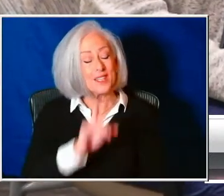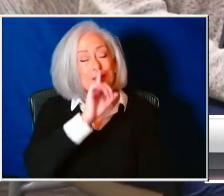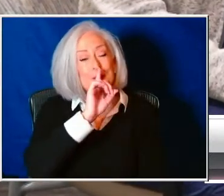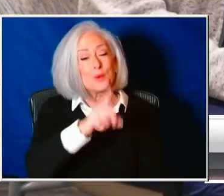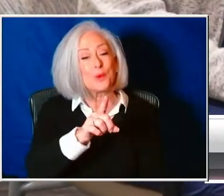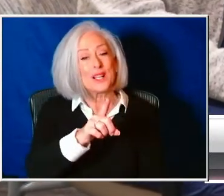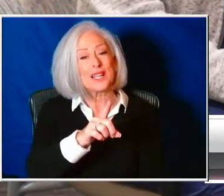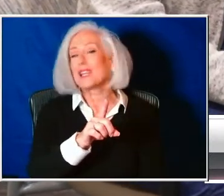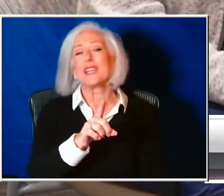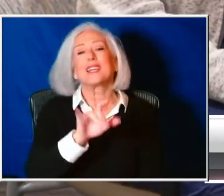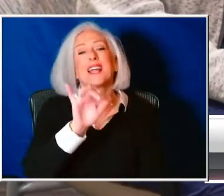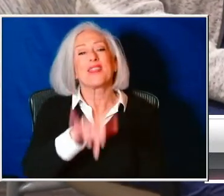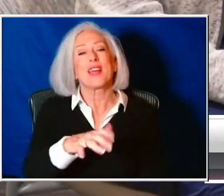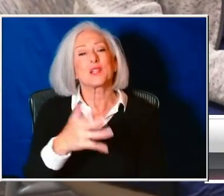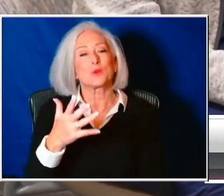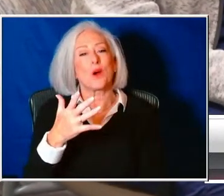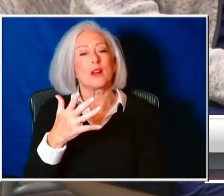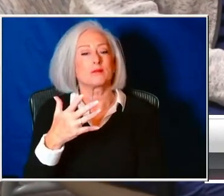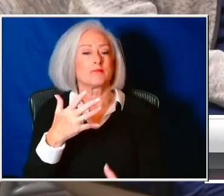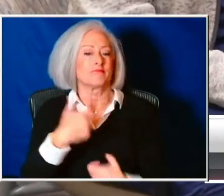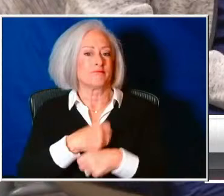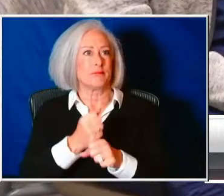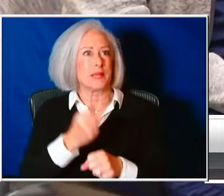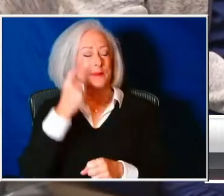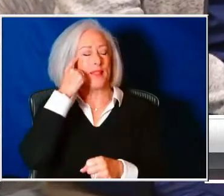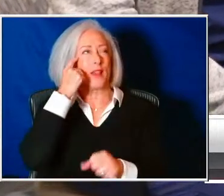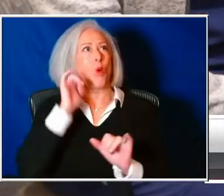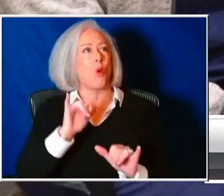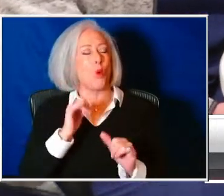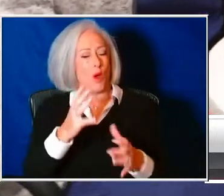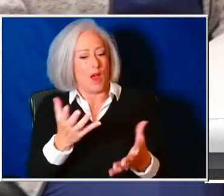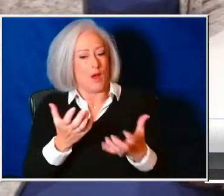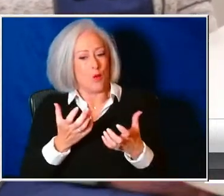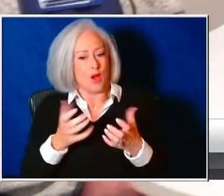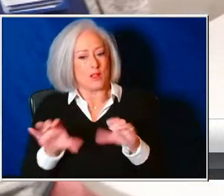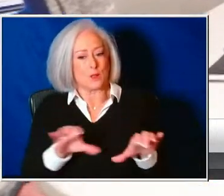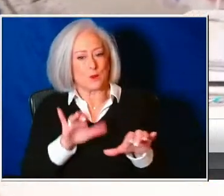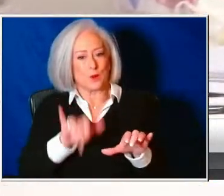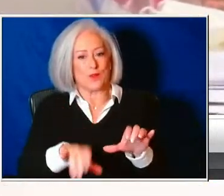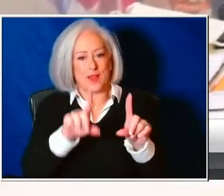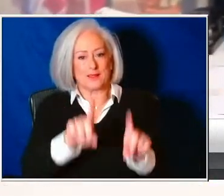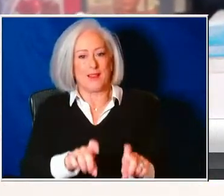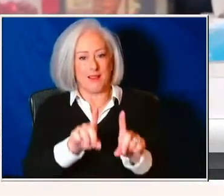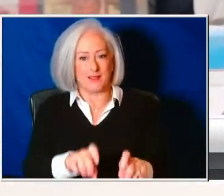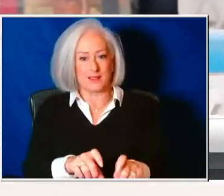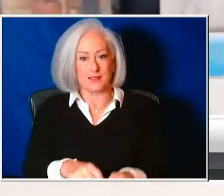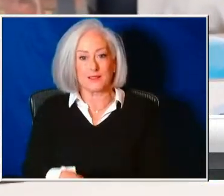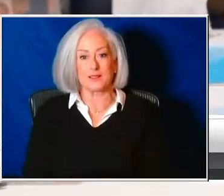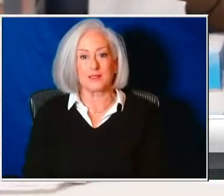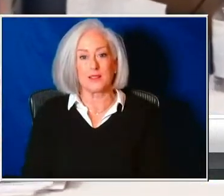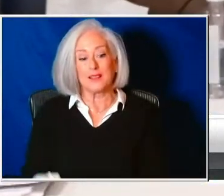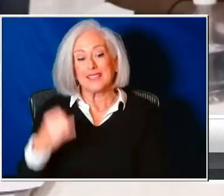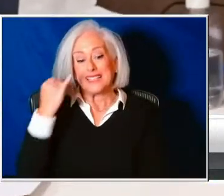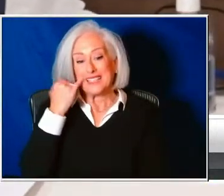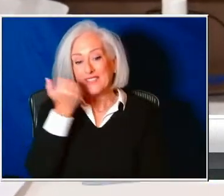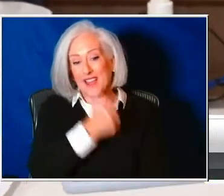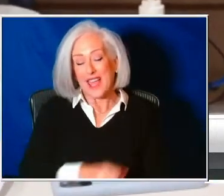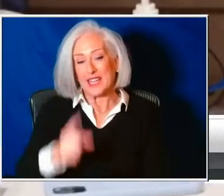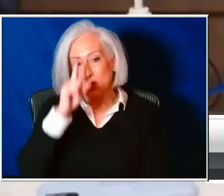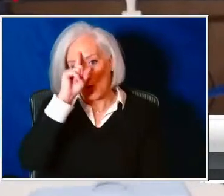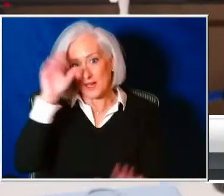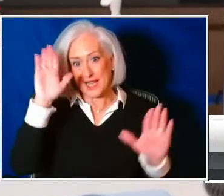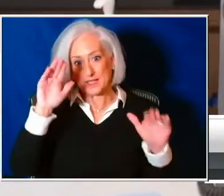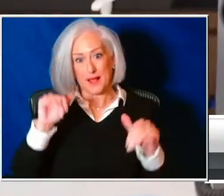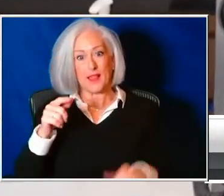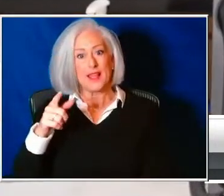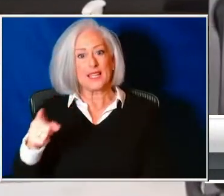what made me say, I think I want to get one of these, because if anyone were expected to have it, he carries a lot of weight, and he's